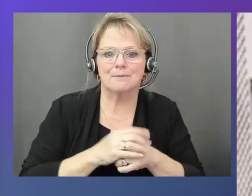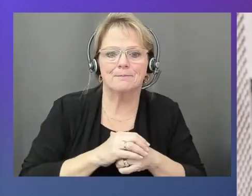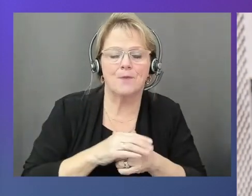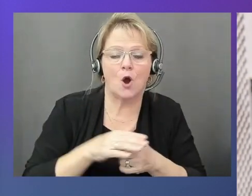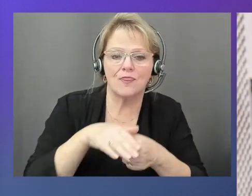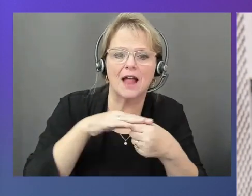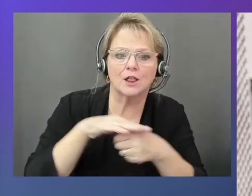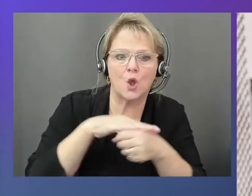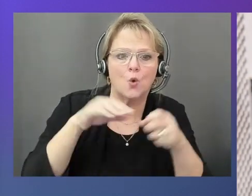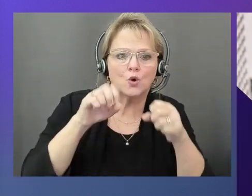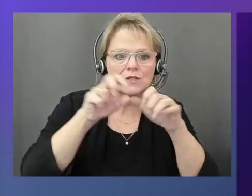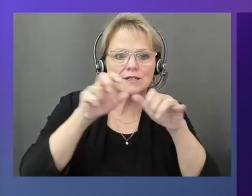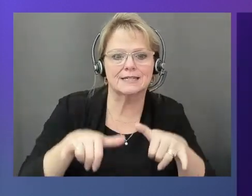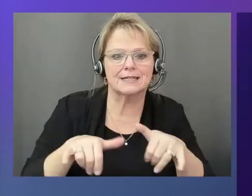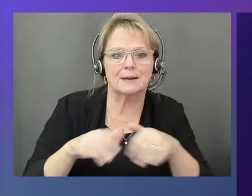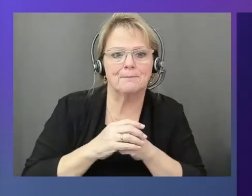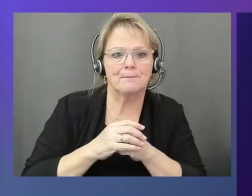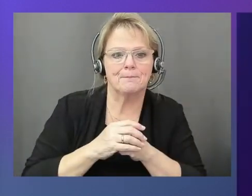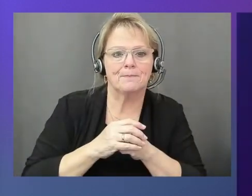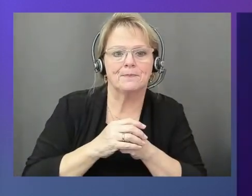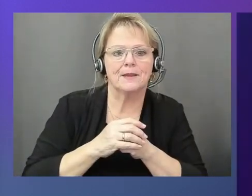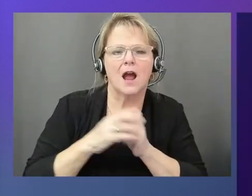absolutely. Let's get to show you how we did it.